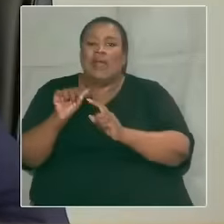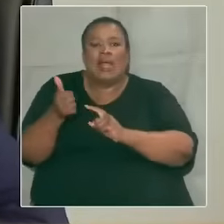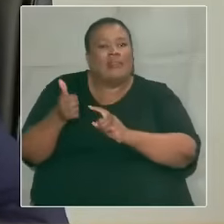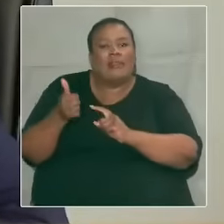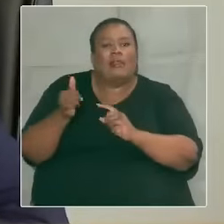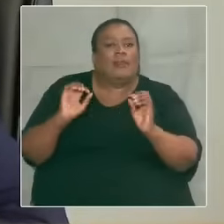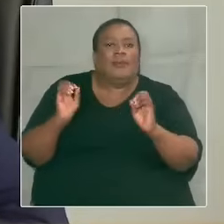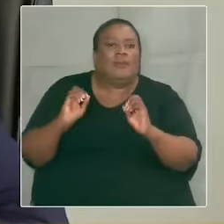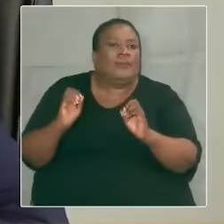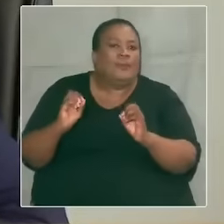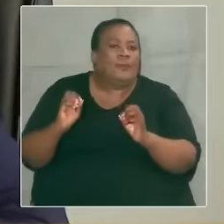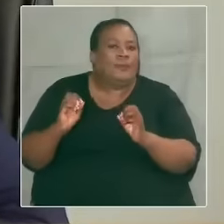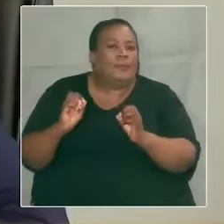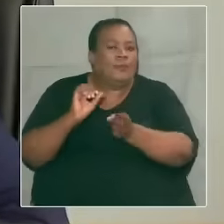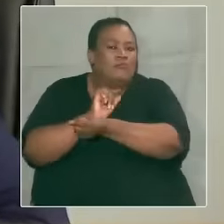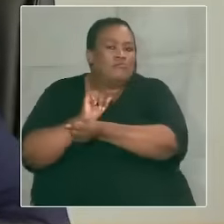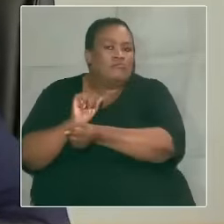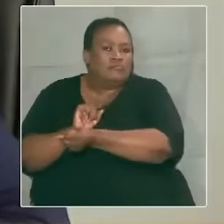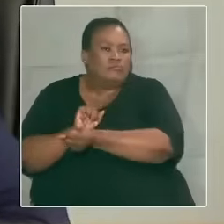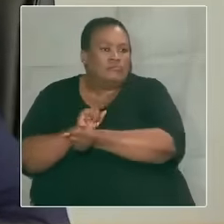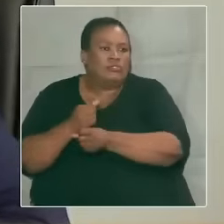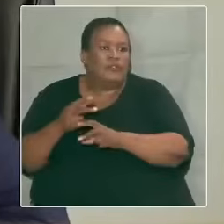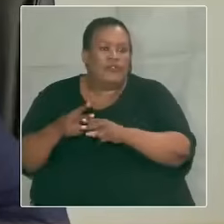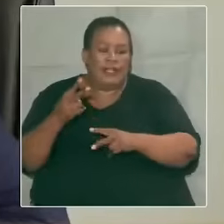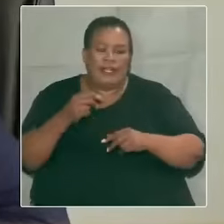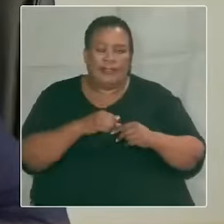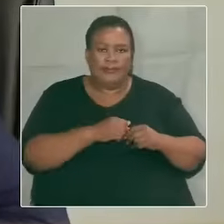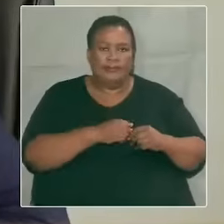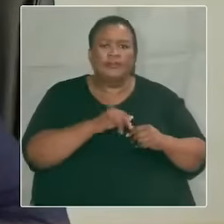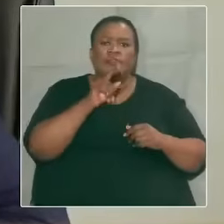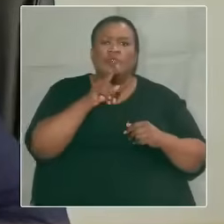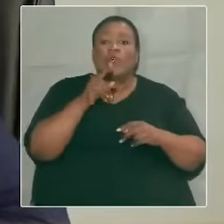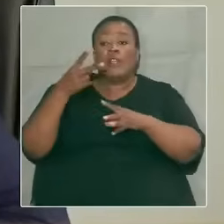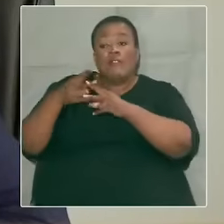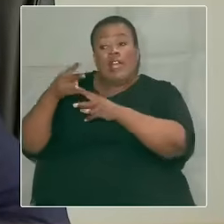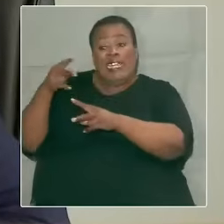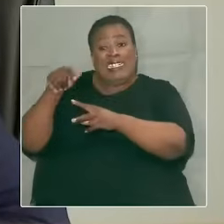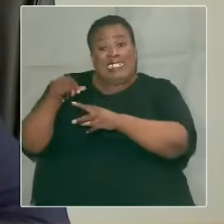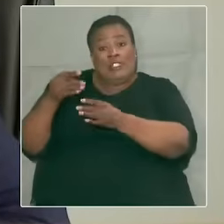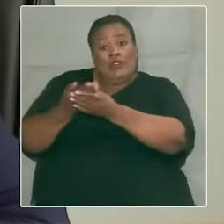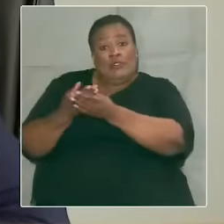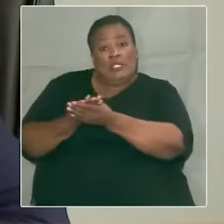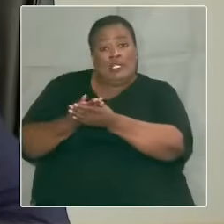Commissioner. The finalization in this regard, will recall that